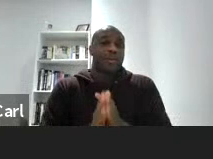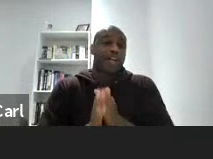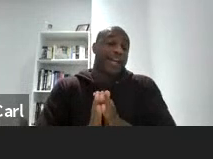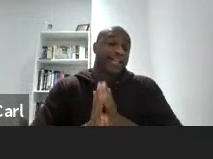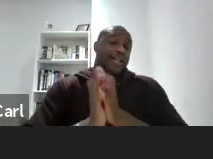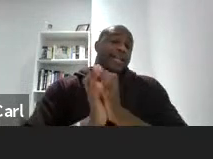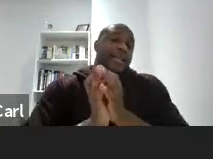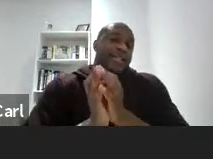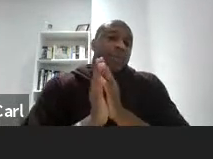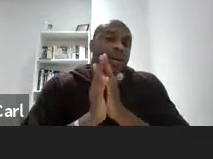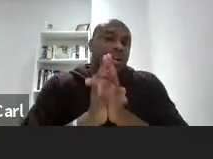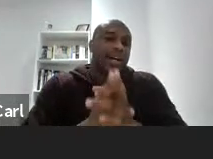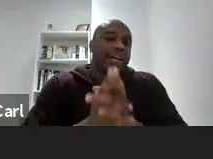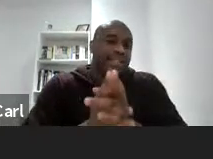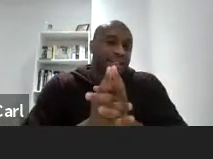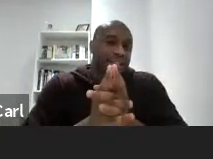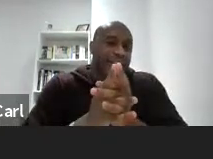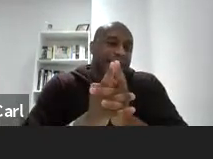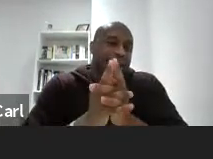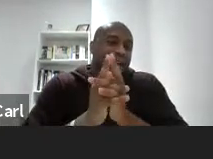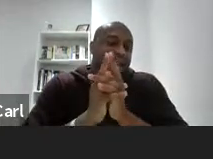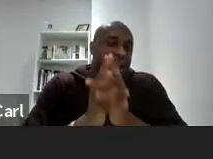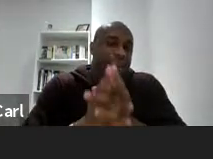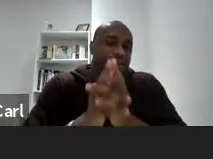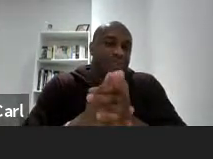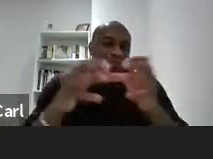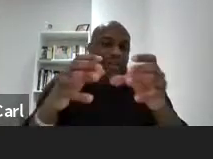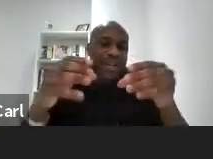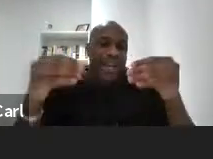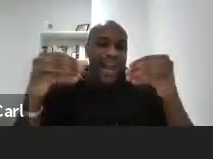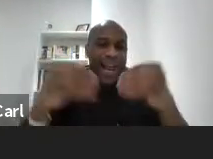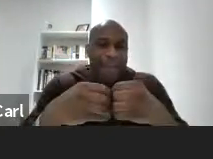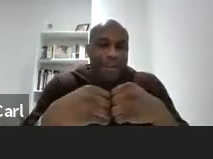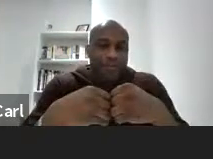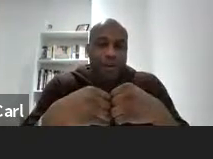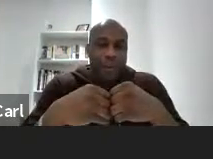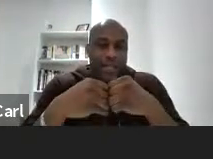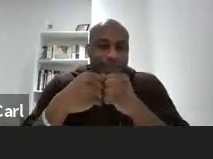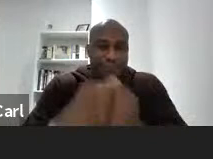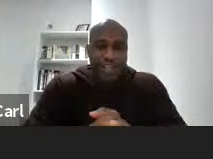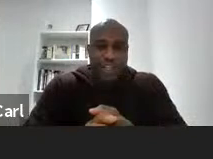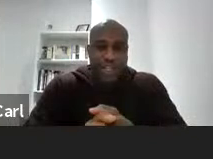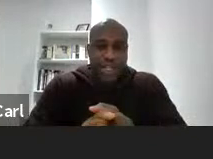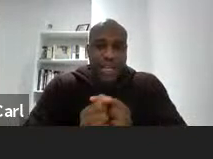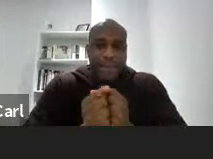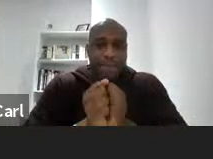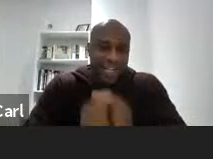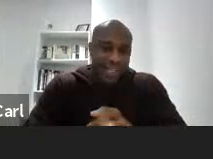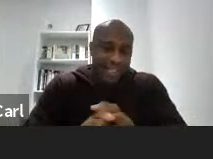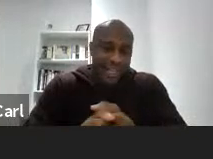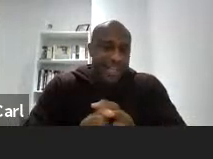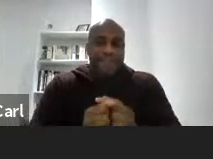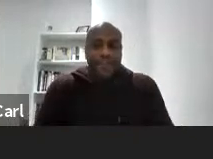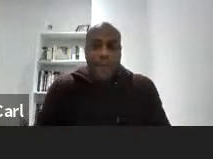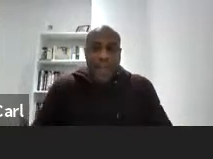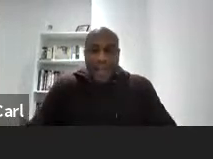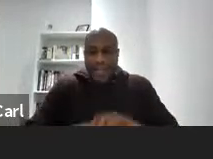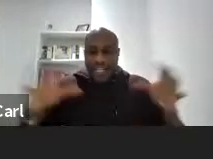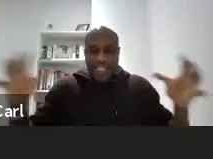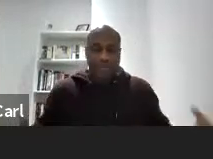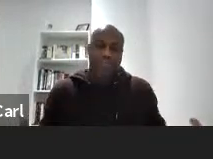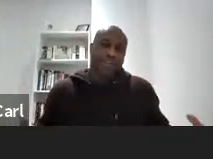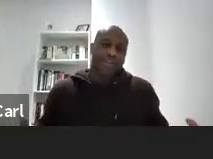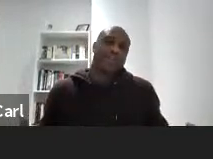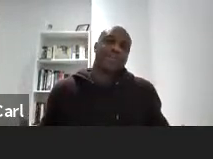platform called Glide. Now, what Glide does, it enables you to create an app from a spreadsheet in minutes. If you've got